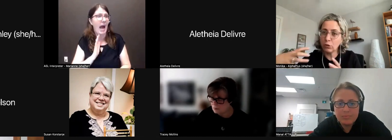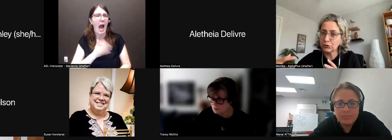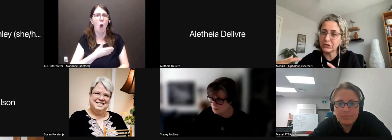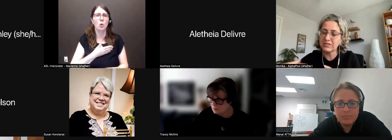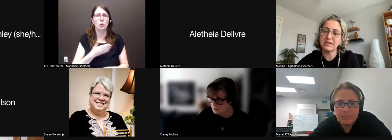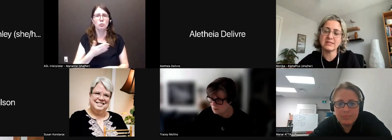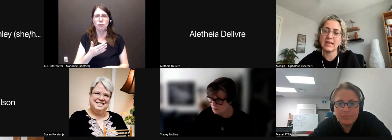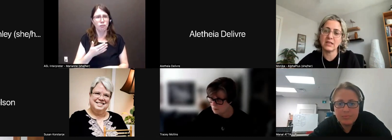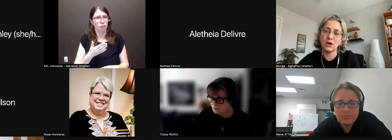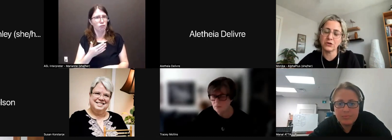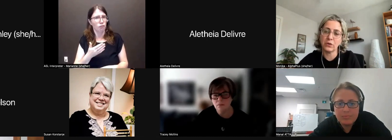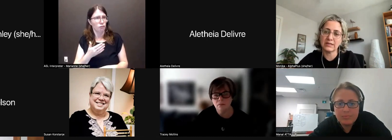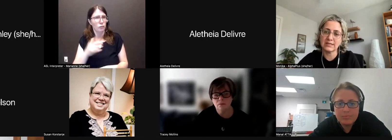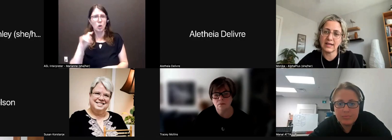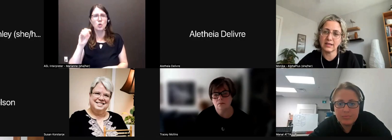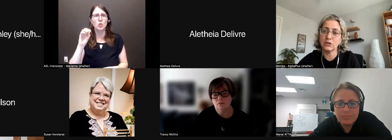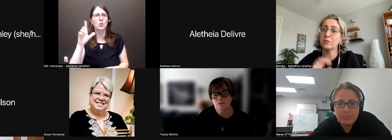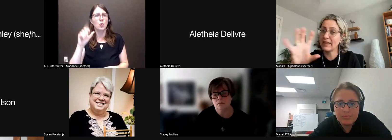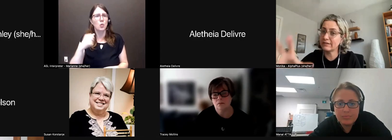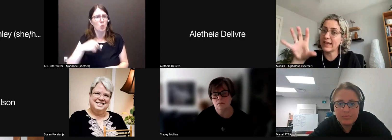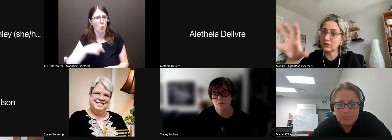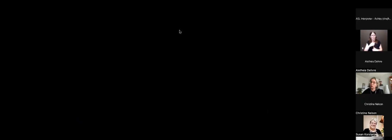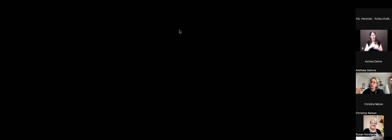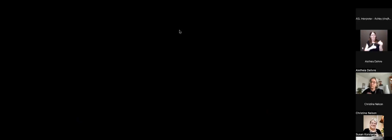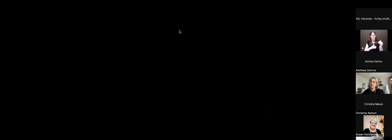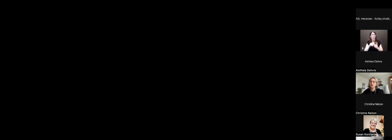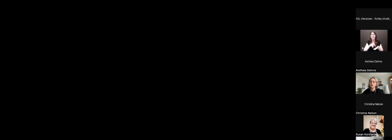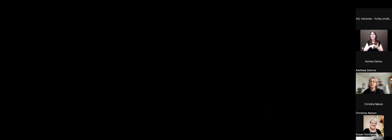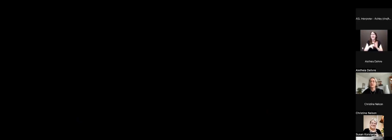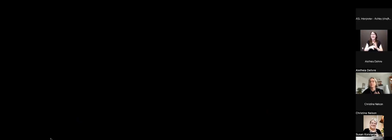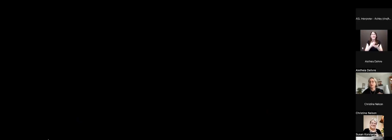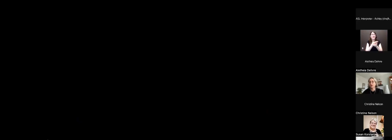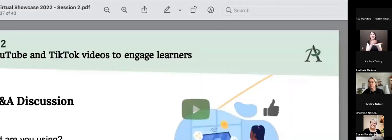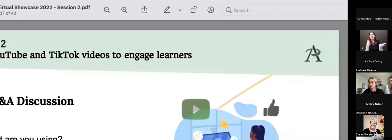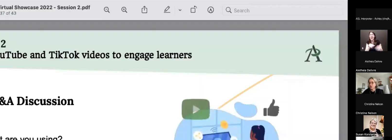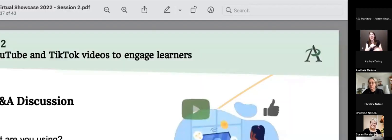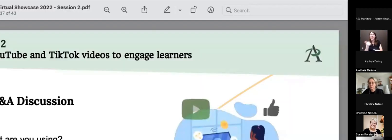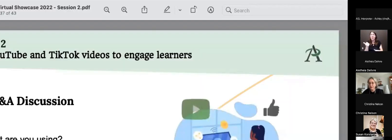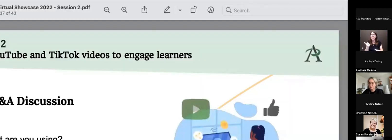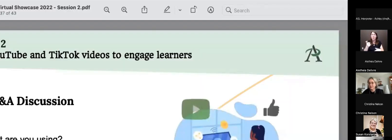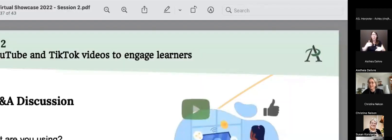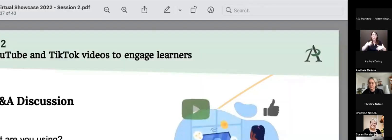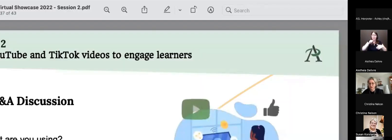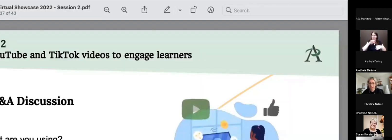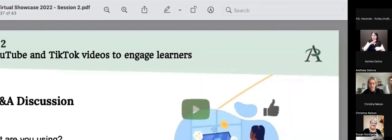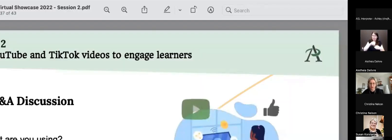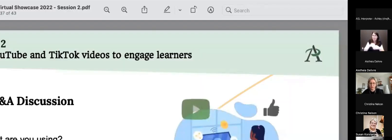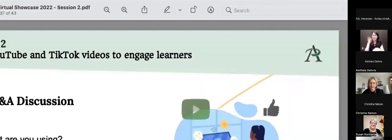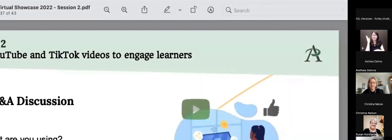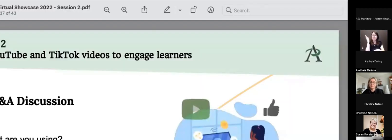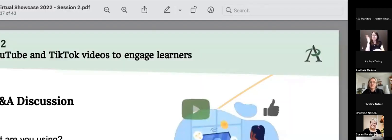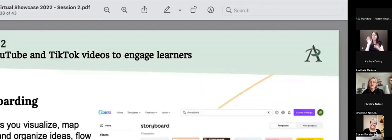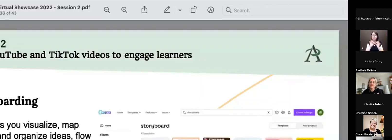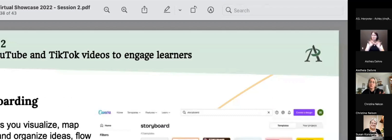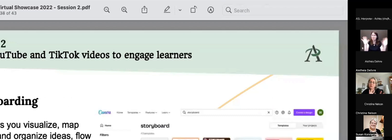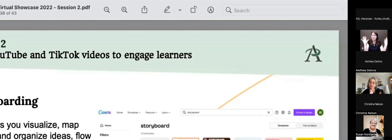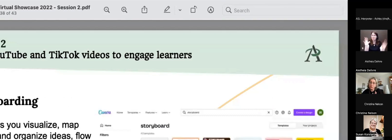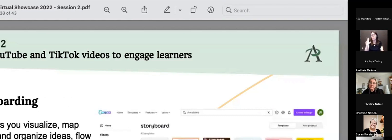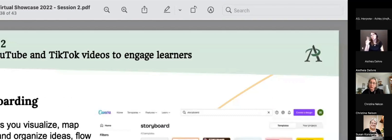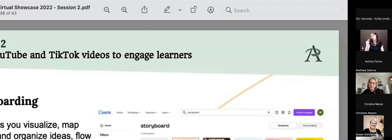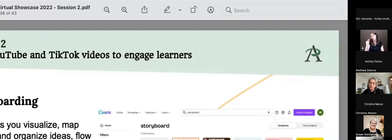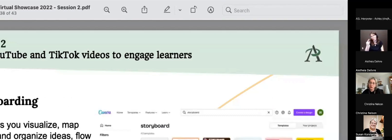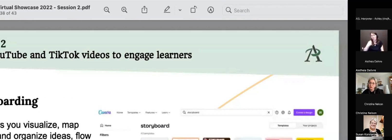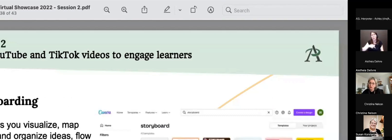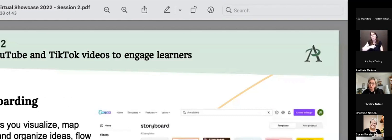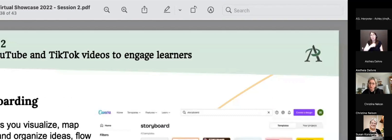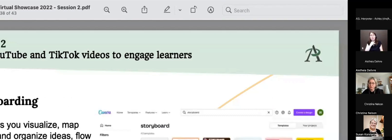we don't want to dismiss any other ones that you may have liked or you may use, because, you know, there's always something that's changing, right? Now, before we